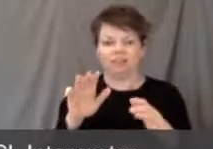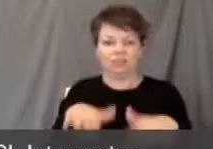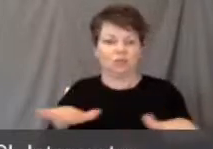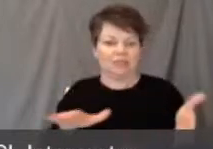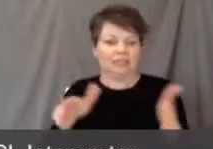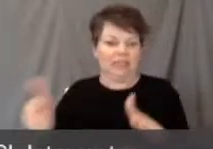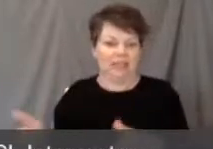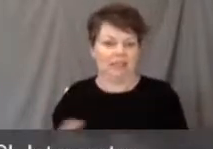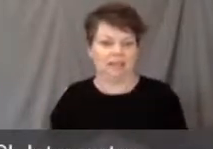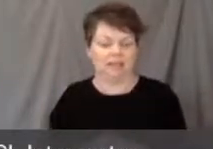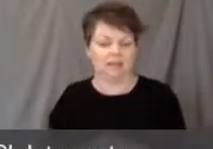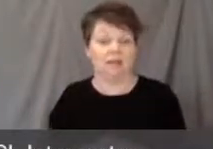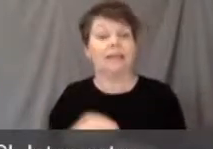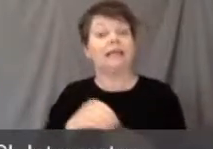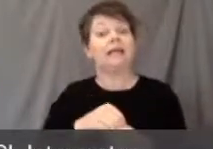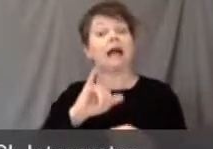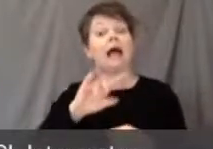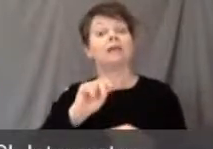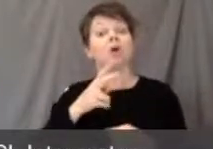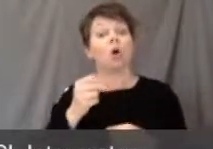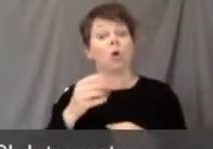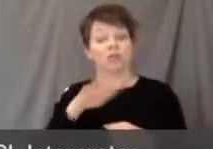Fortunately, we've had no child deaths in Idaho.